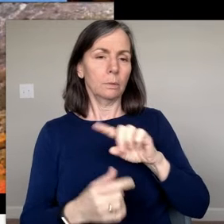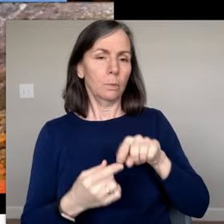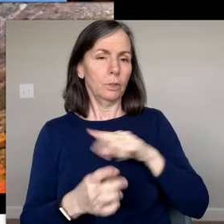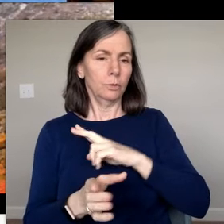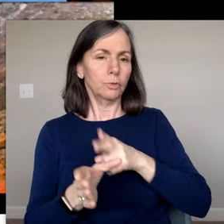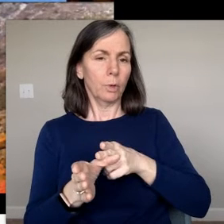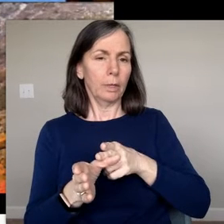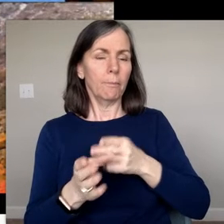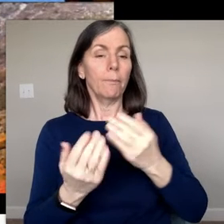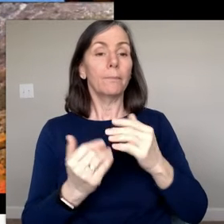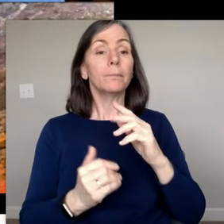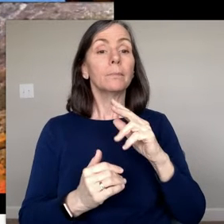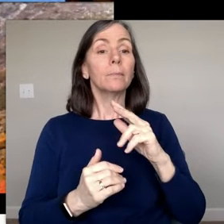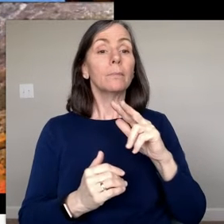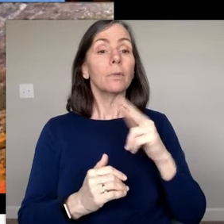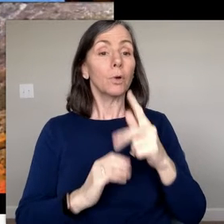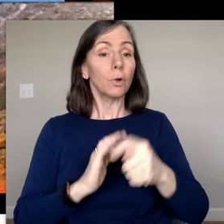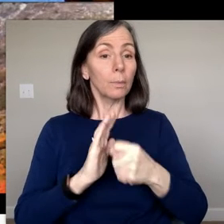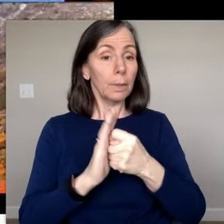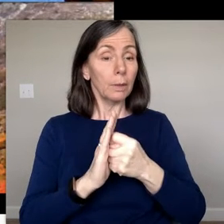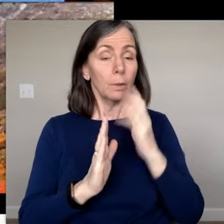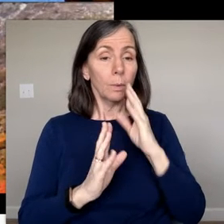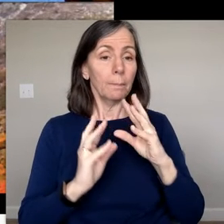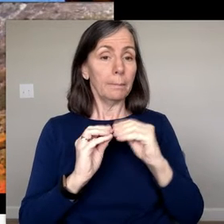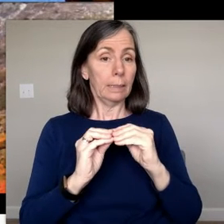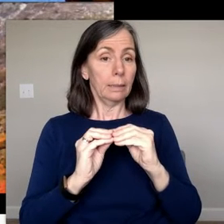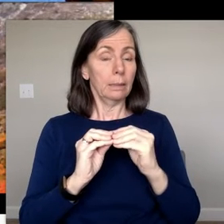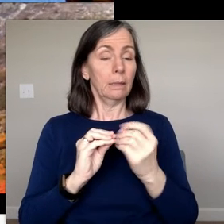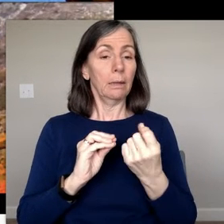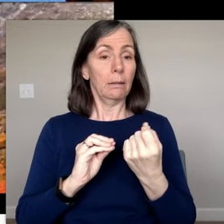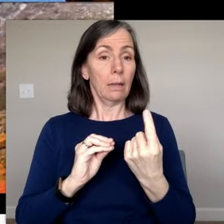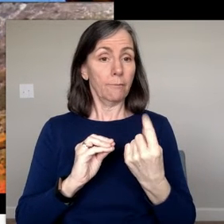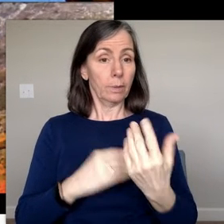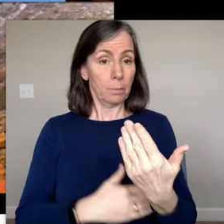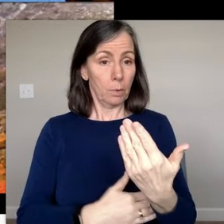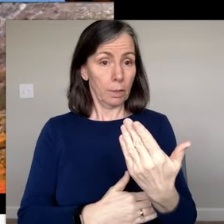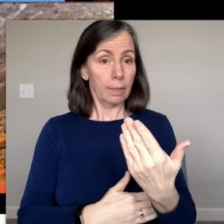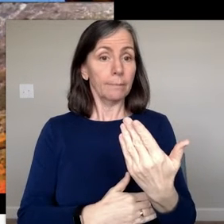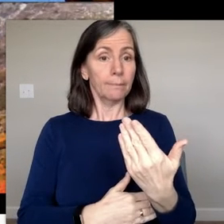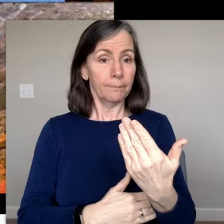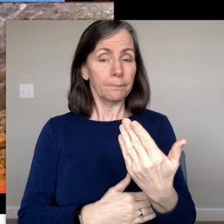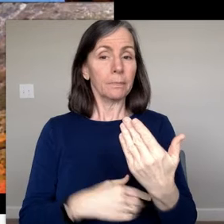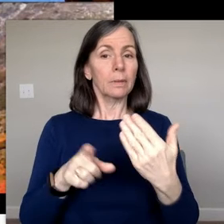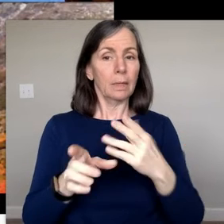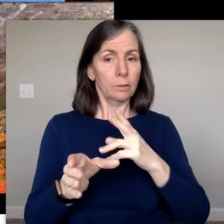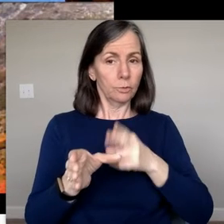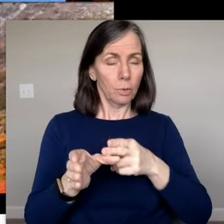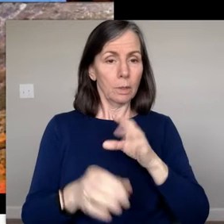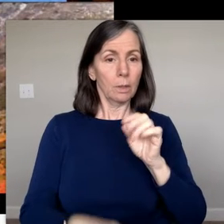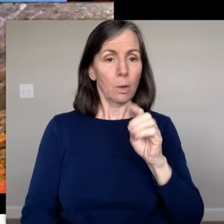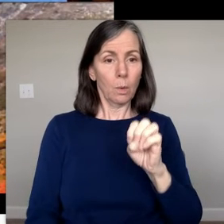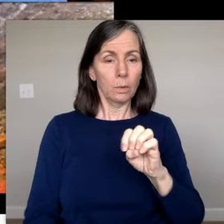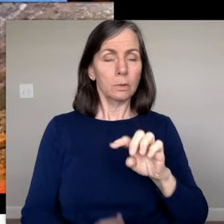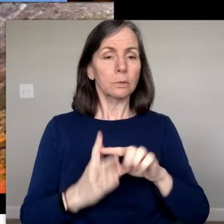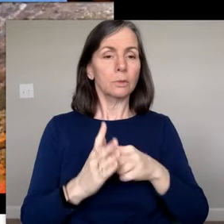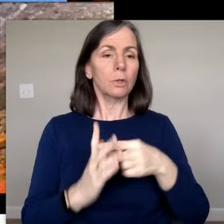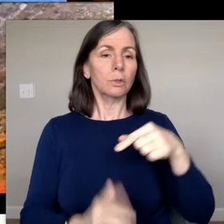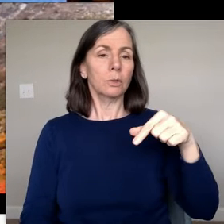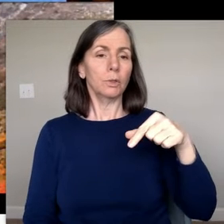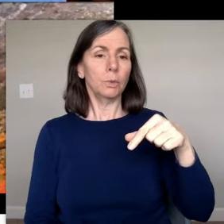Period 3, we're meeting at 11 a.m. And this is your join code that starts with Q and